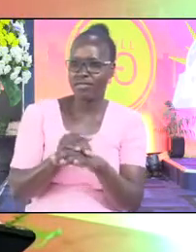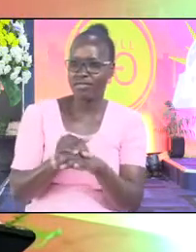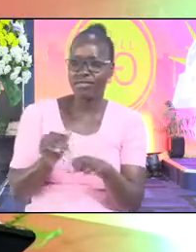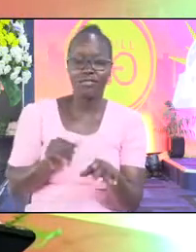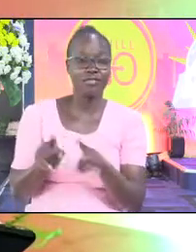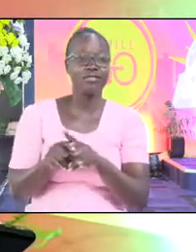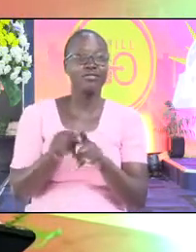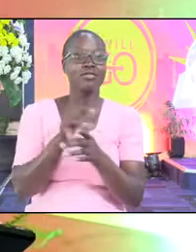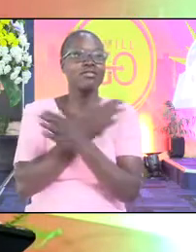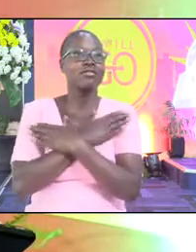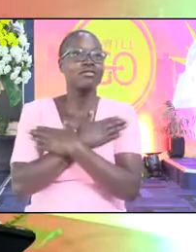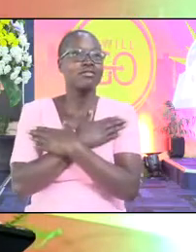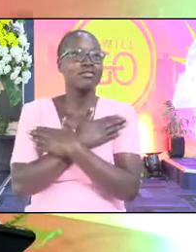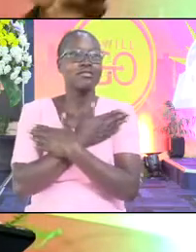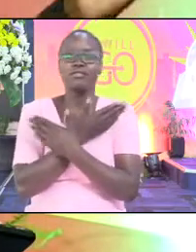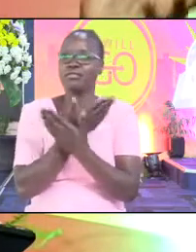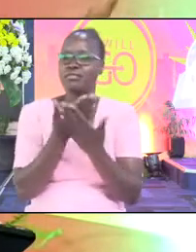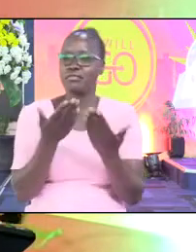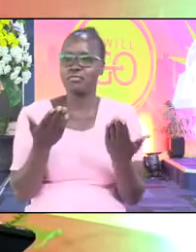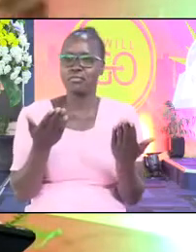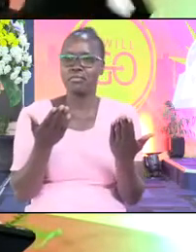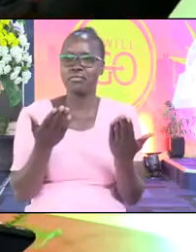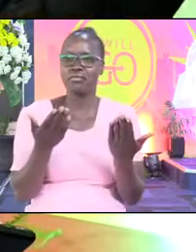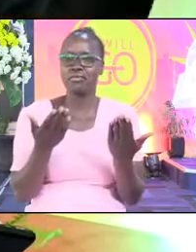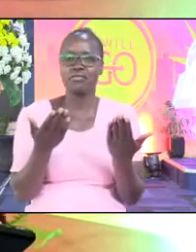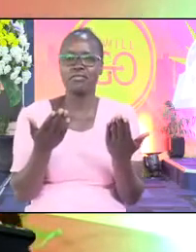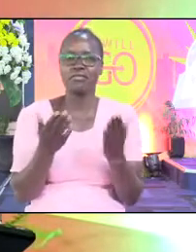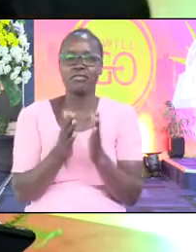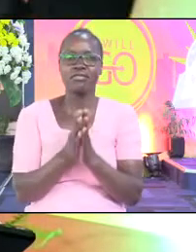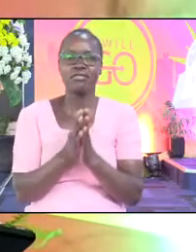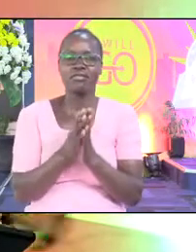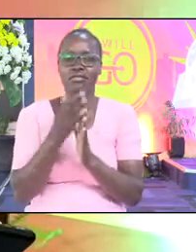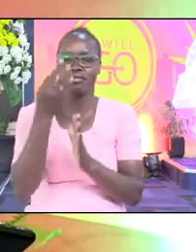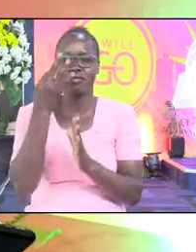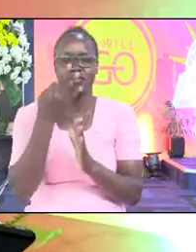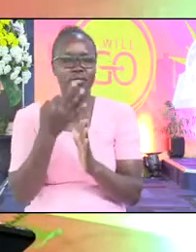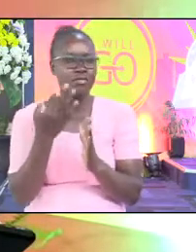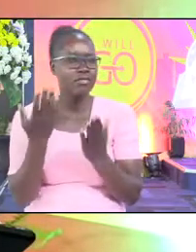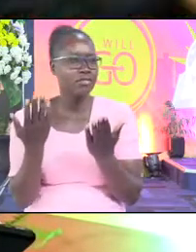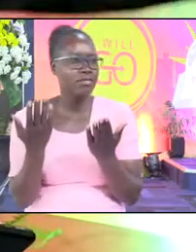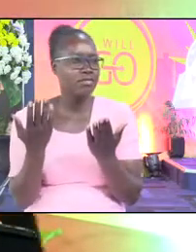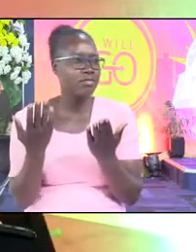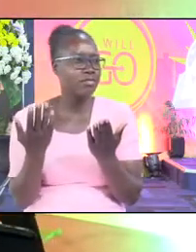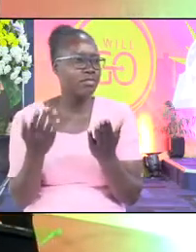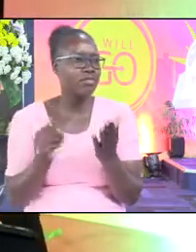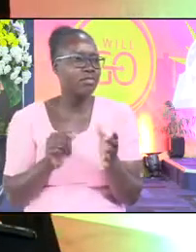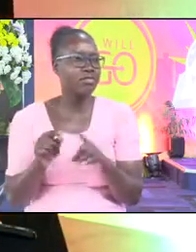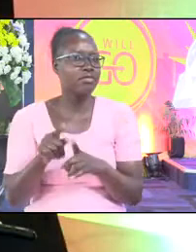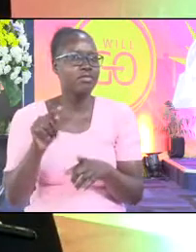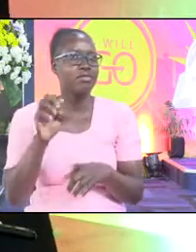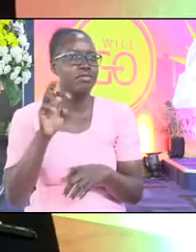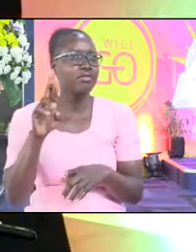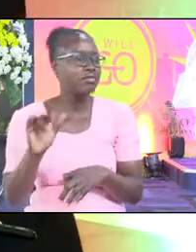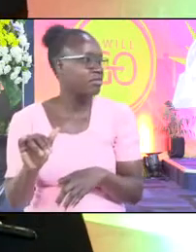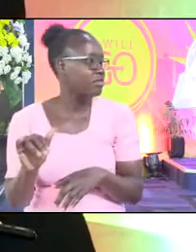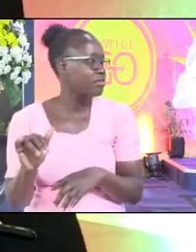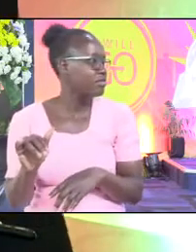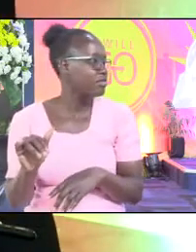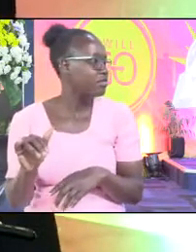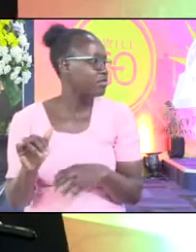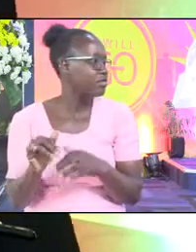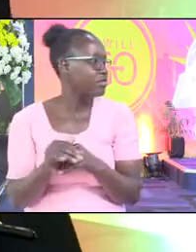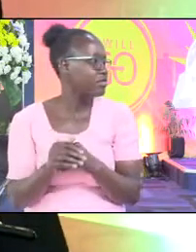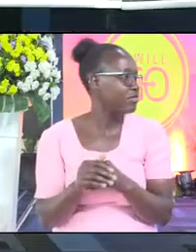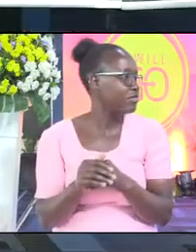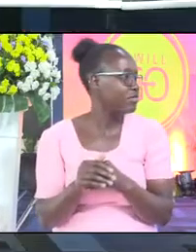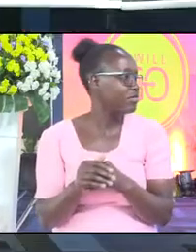friend, Sister Terry Mungai, who got me a good facial and a good haircut. Sister Terry, are you there somewhere with you? Yes,